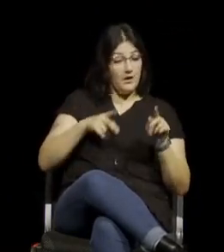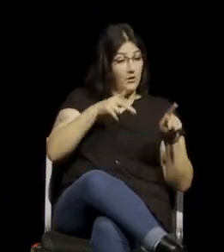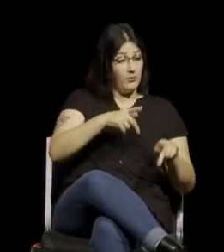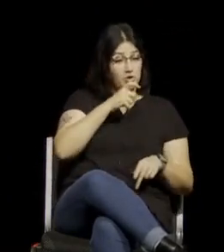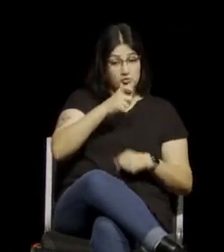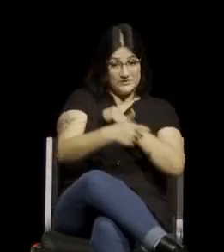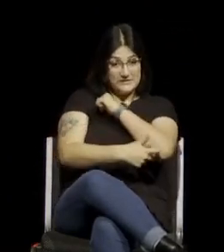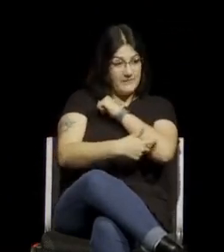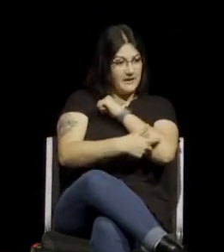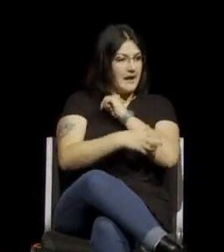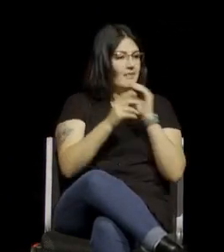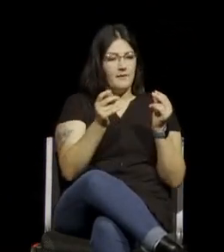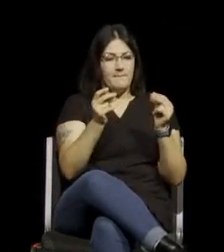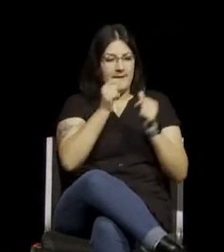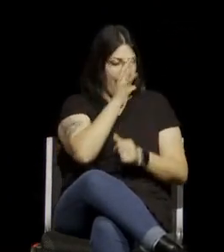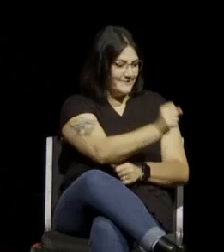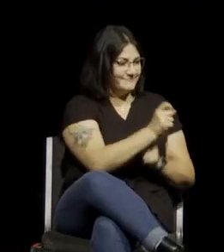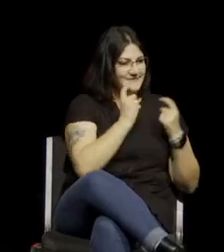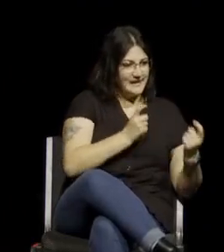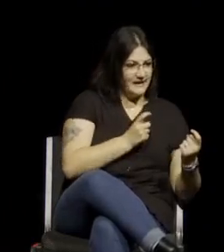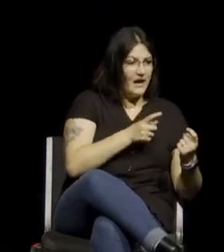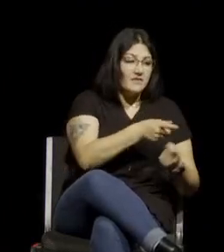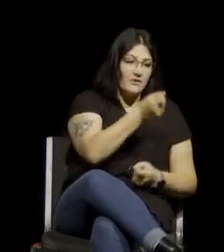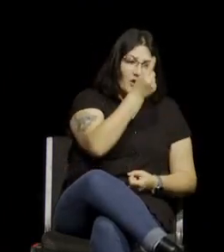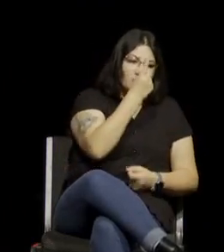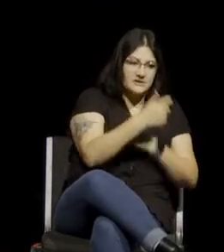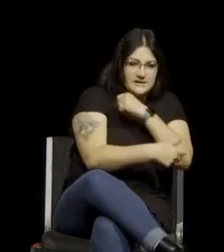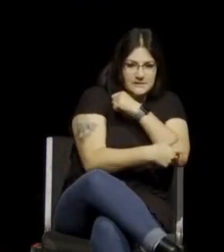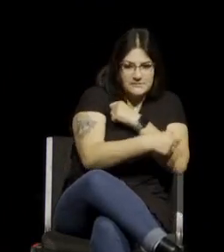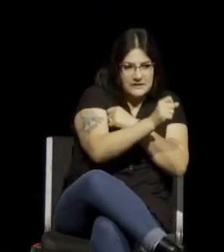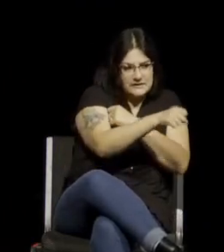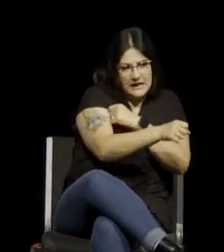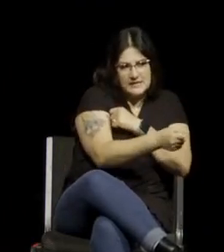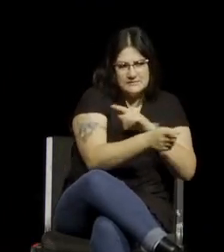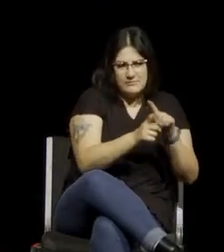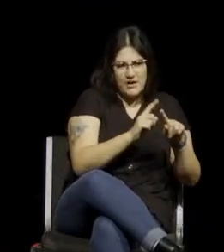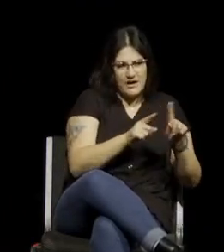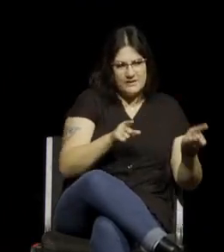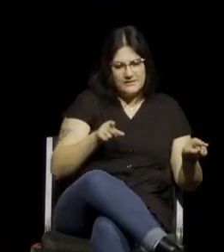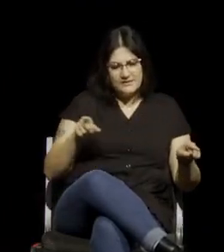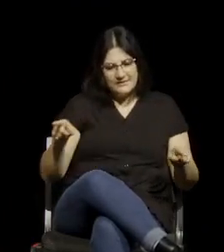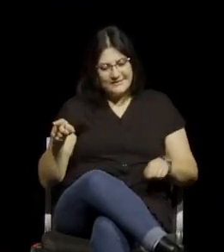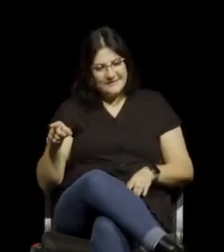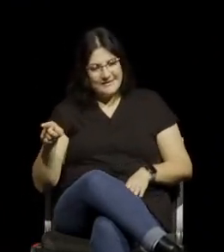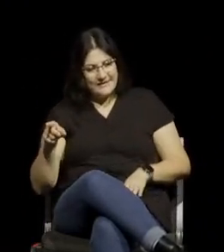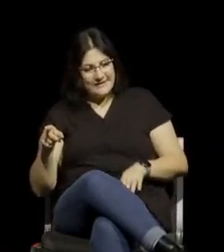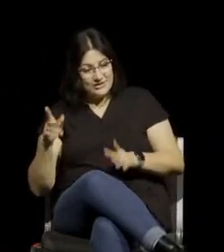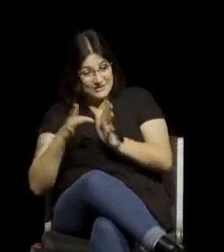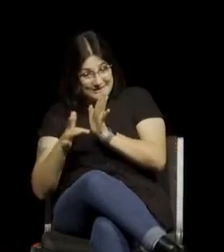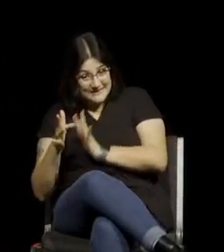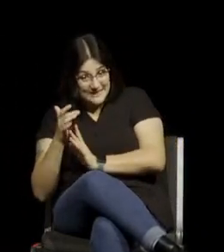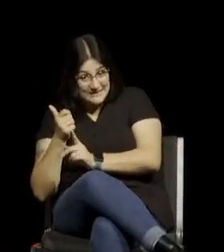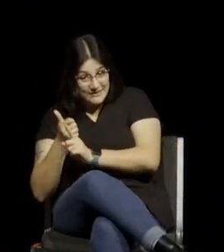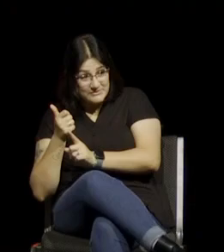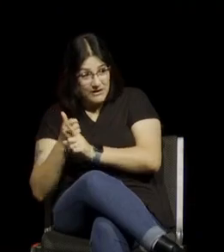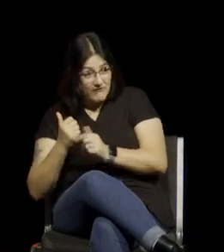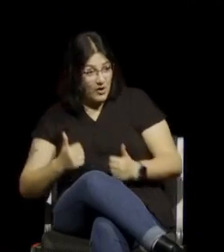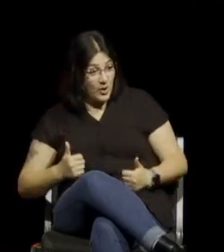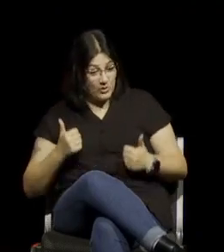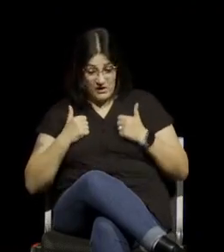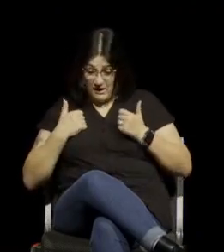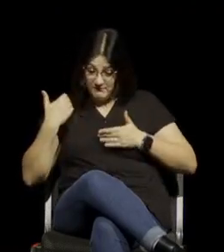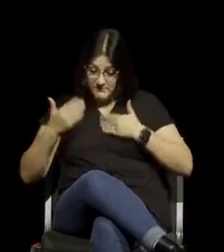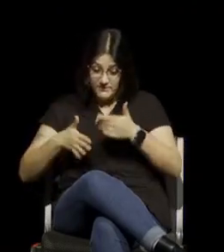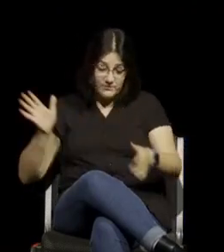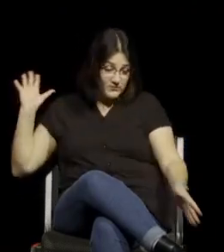and gives in to sin immediately? They would understand something of temptation, yes. But how much more so Jesus, who lived a life